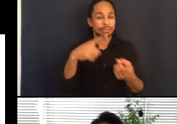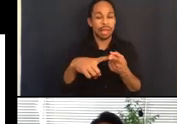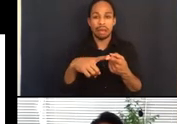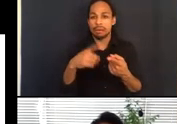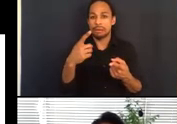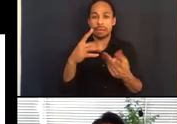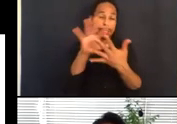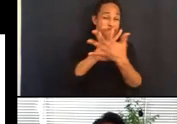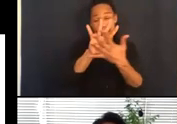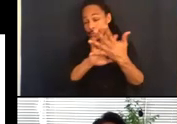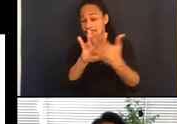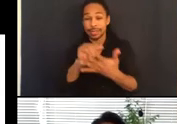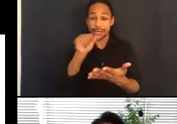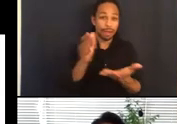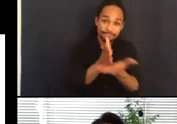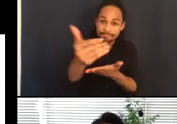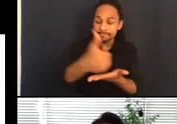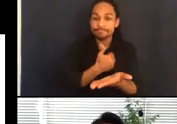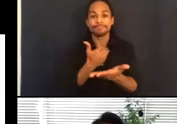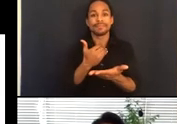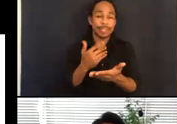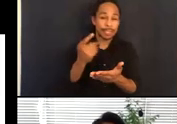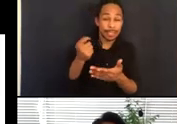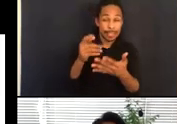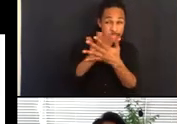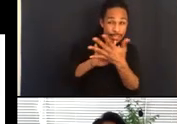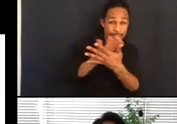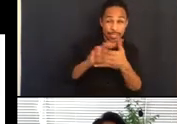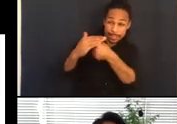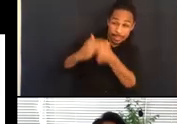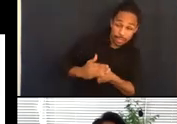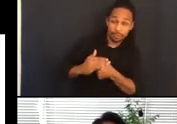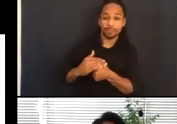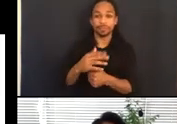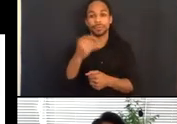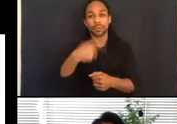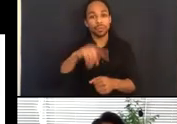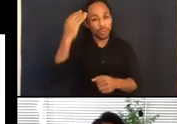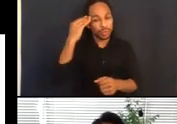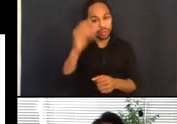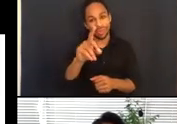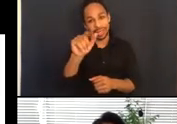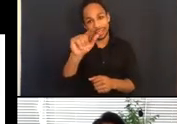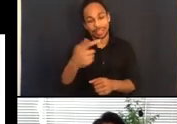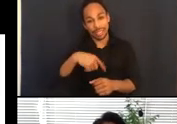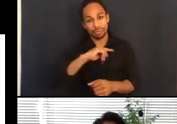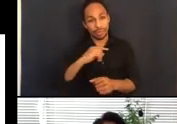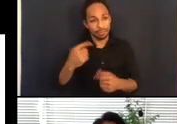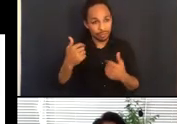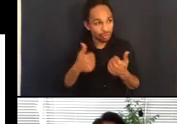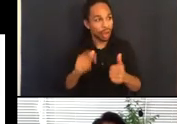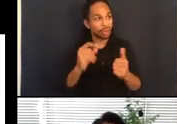the surveillance and contact tracing. We know that the data that we've been advocating for is really to